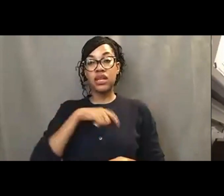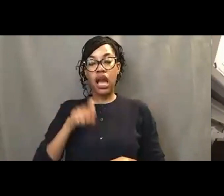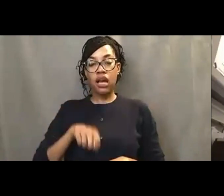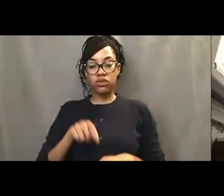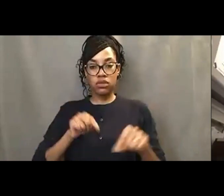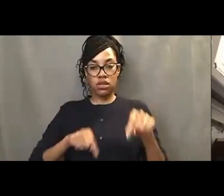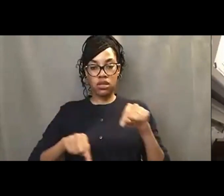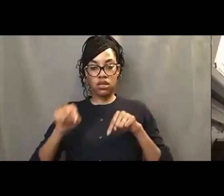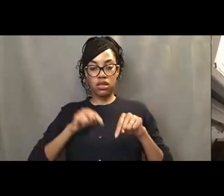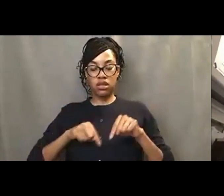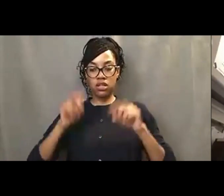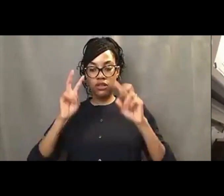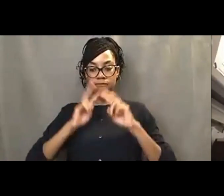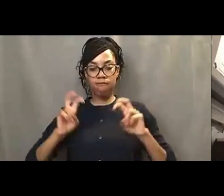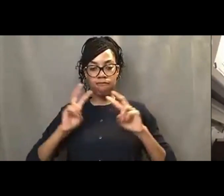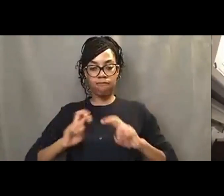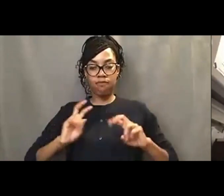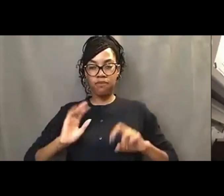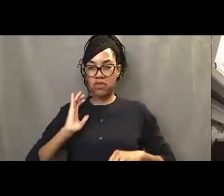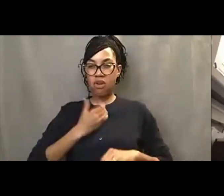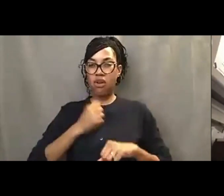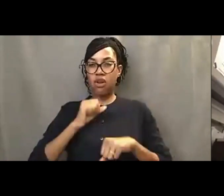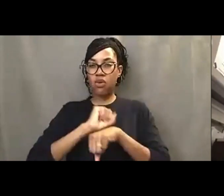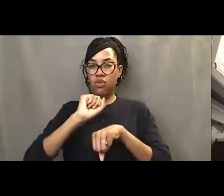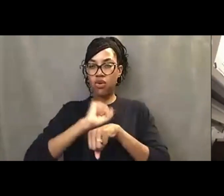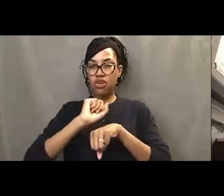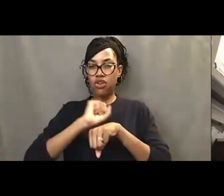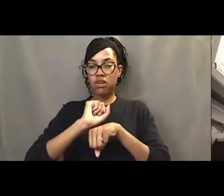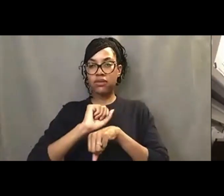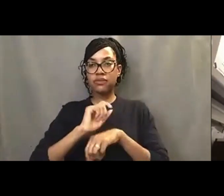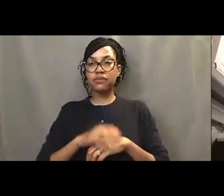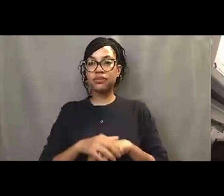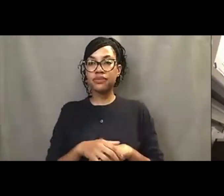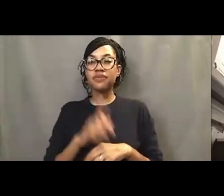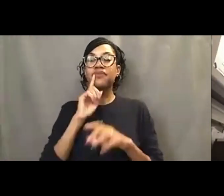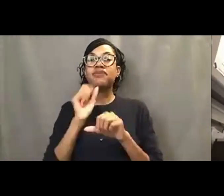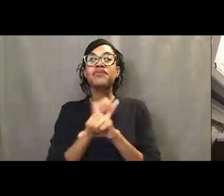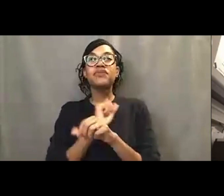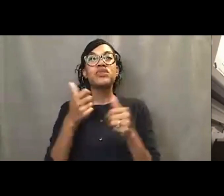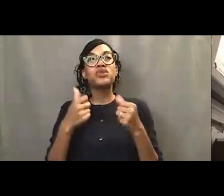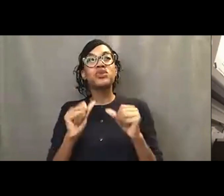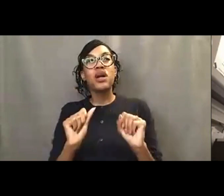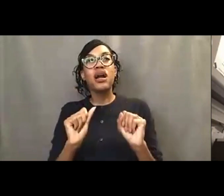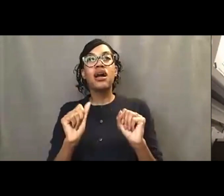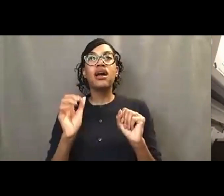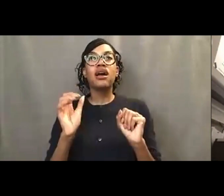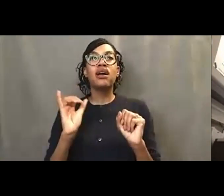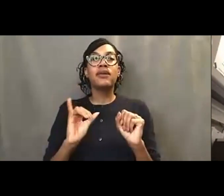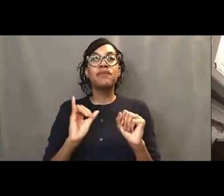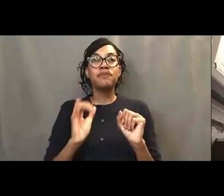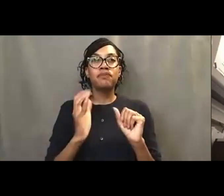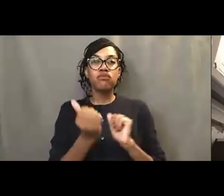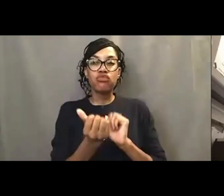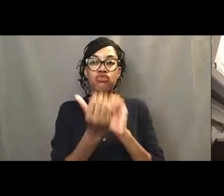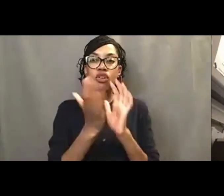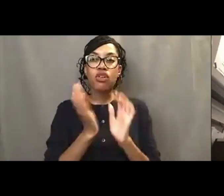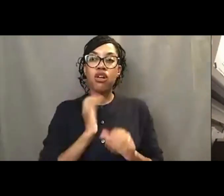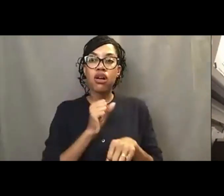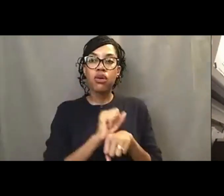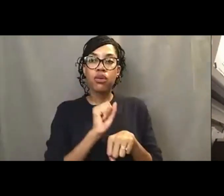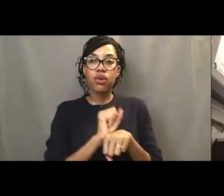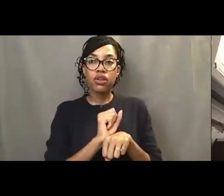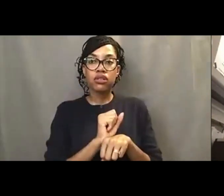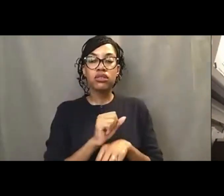coming at our work from a real bread and butter sort of a standpoint, where we were fighting for